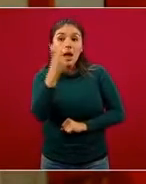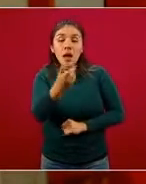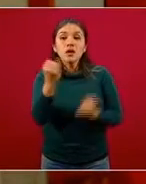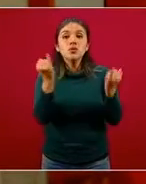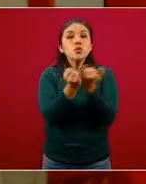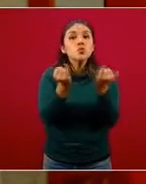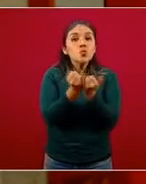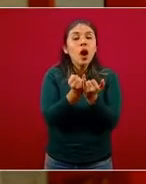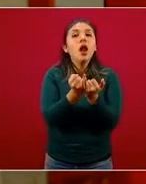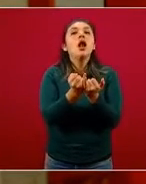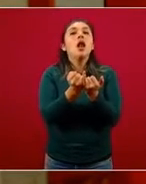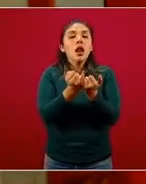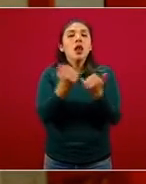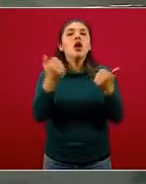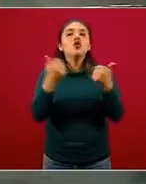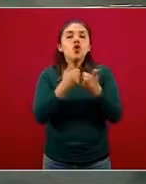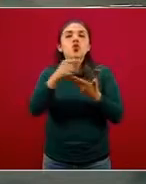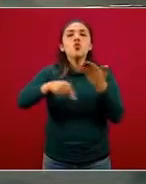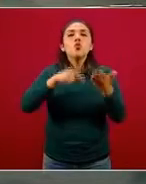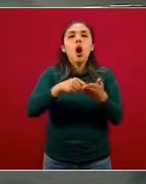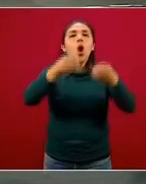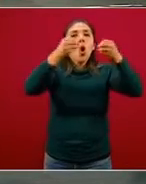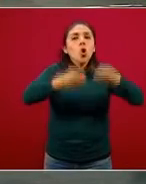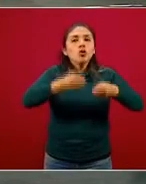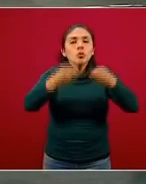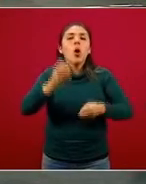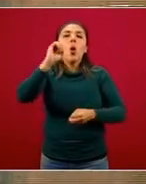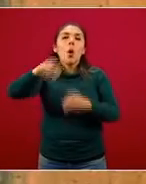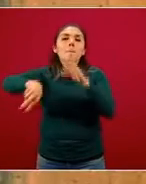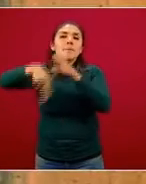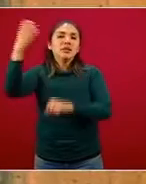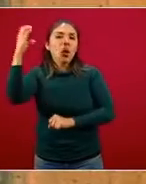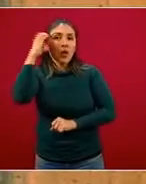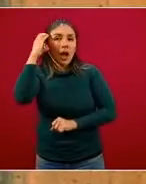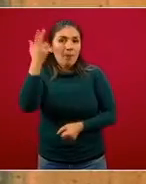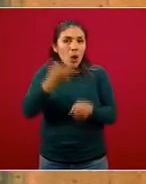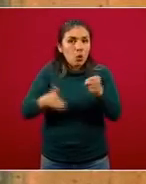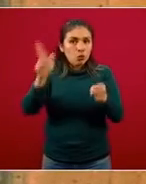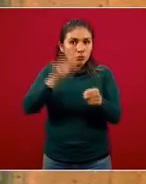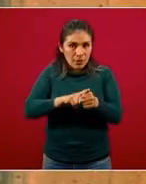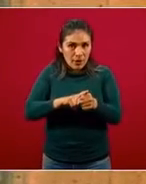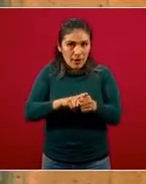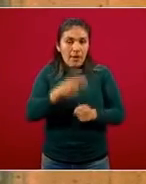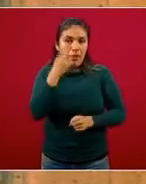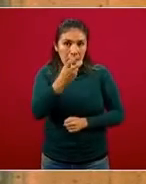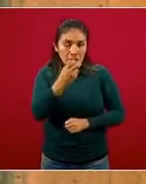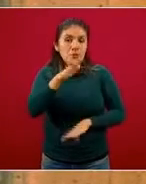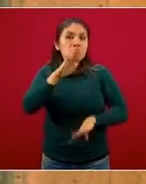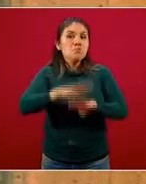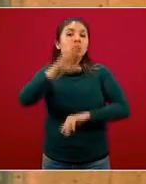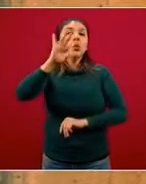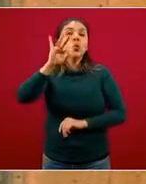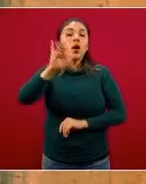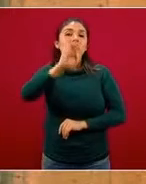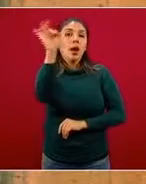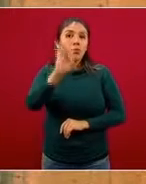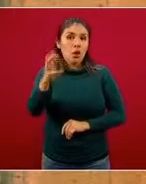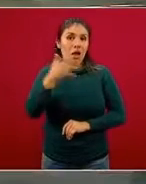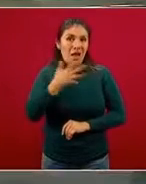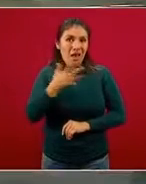and other states follow with similar occupancy rates all the way